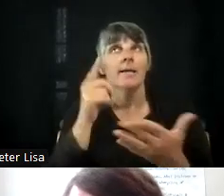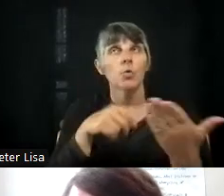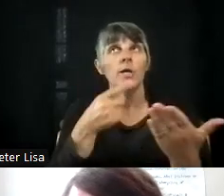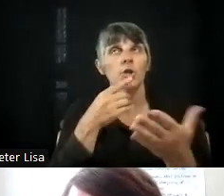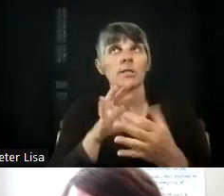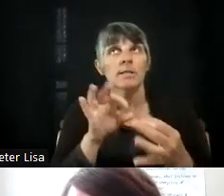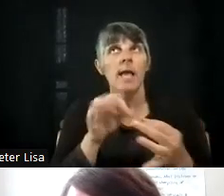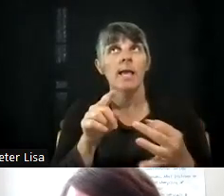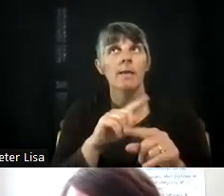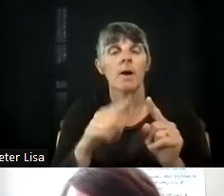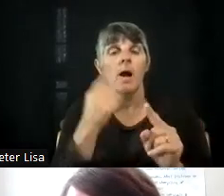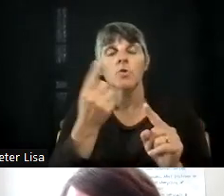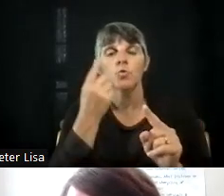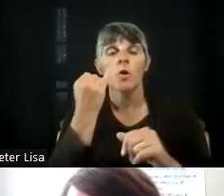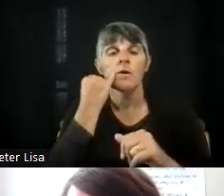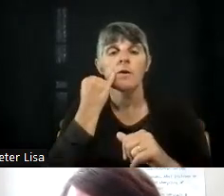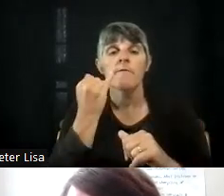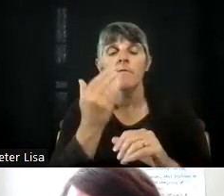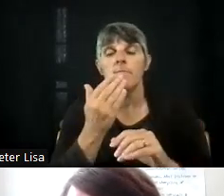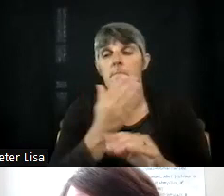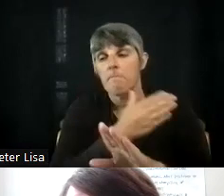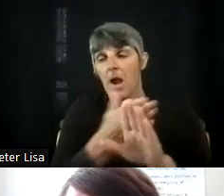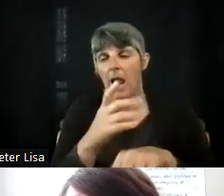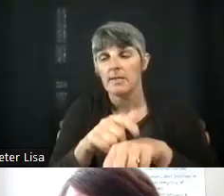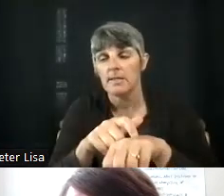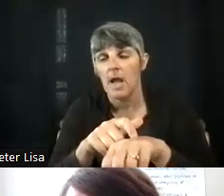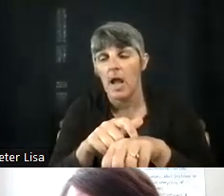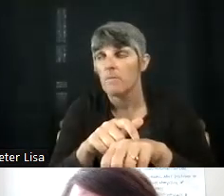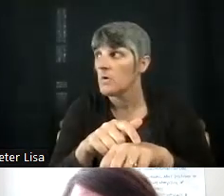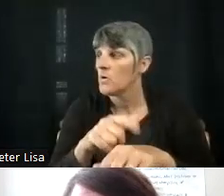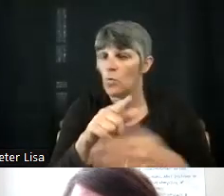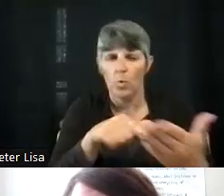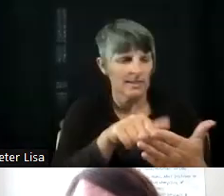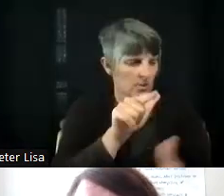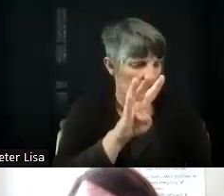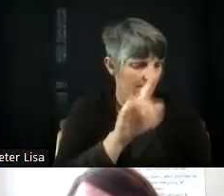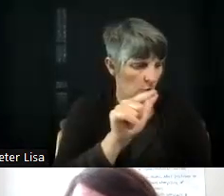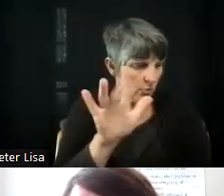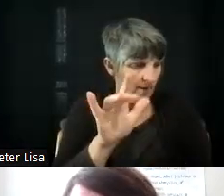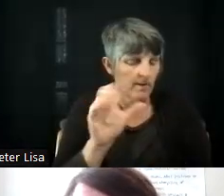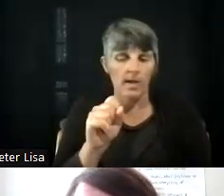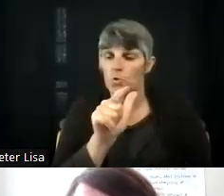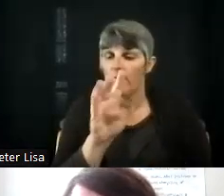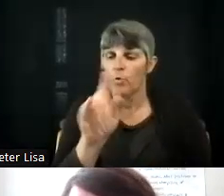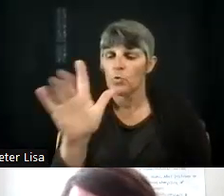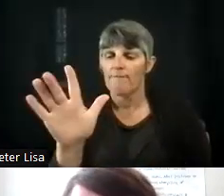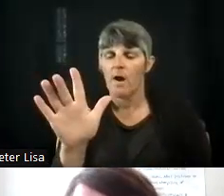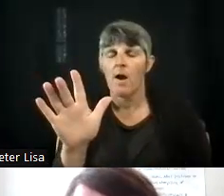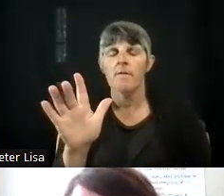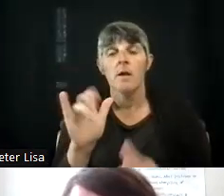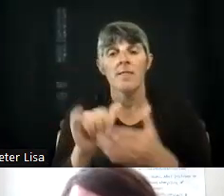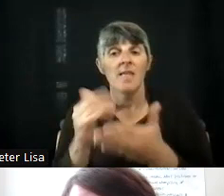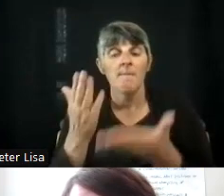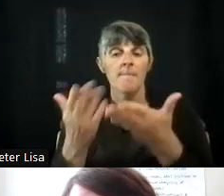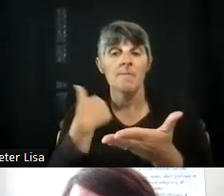just wondering if by the time we get to 24, 25? Yeah, 24, 25, that maybe